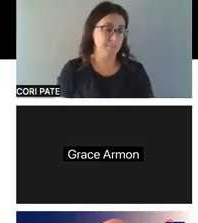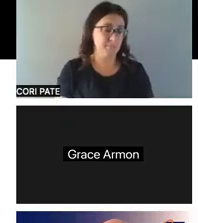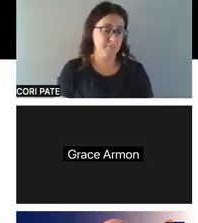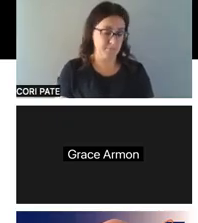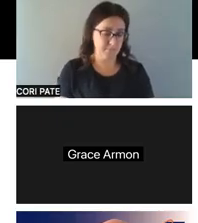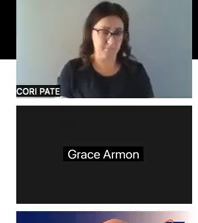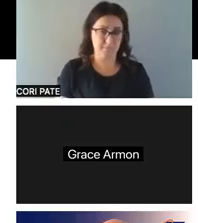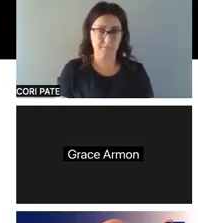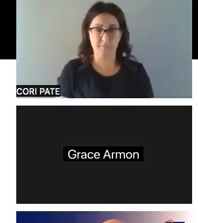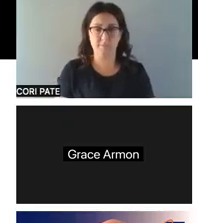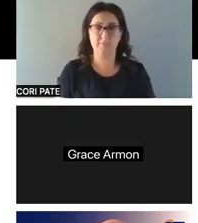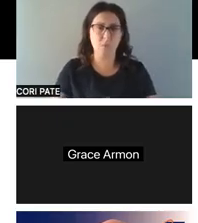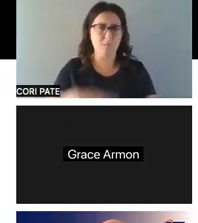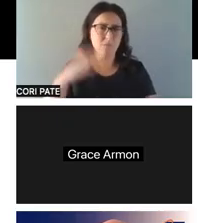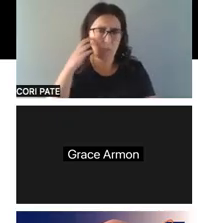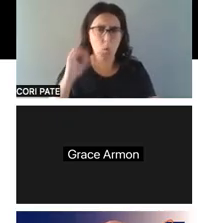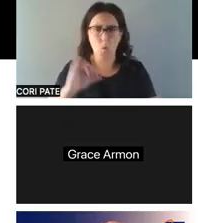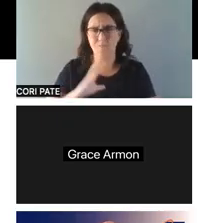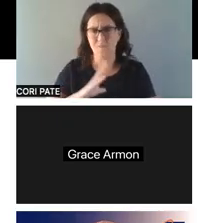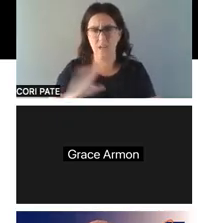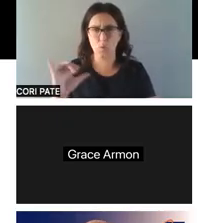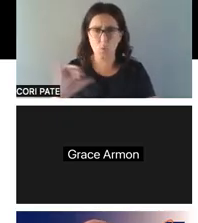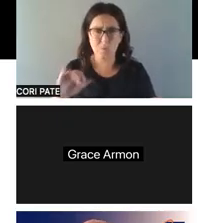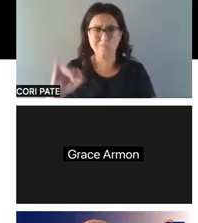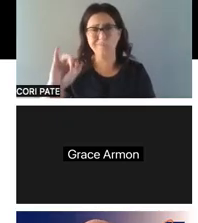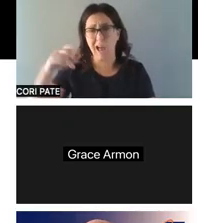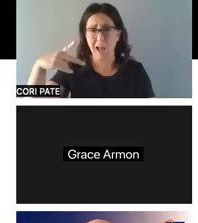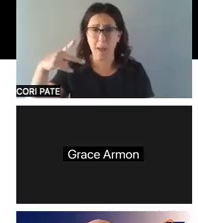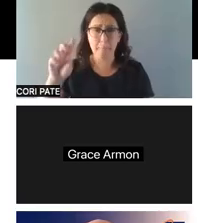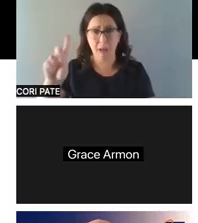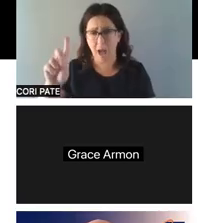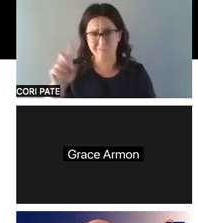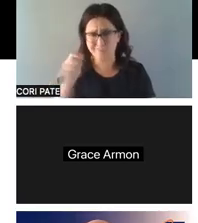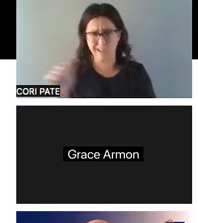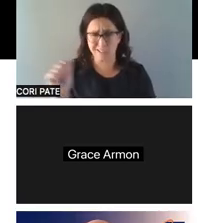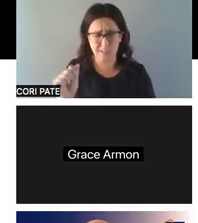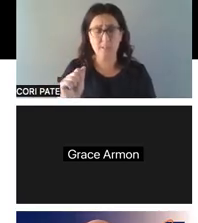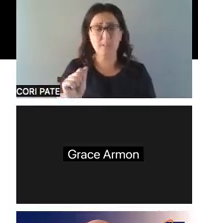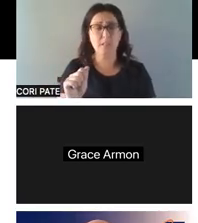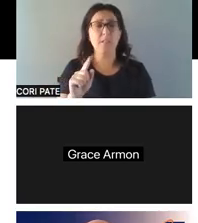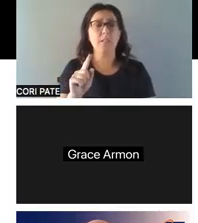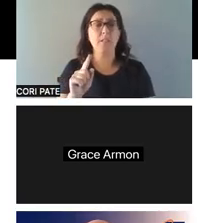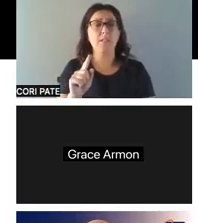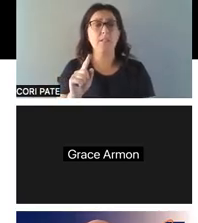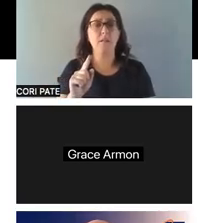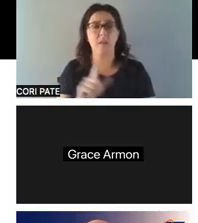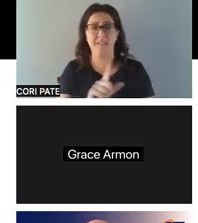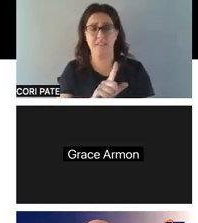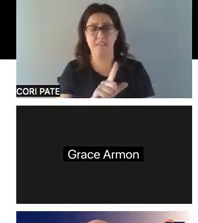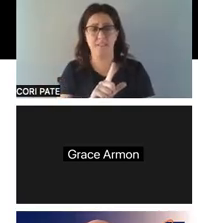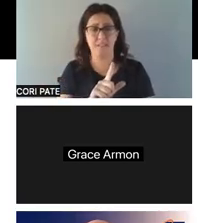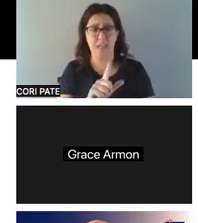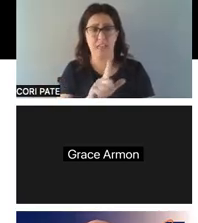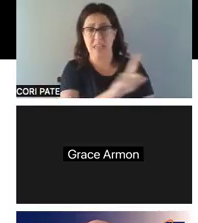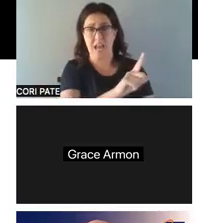your phone or iPad. So on this slide, on the left side, it says join